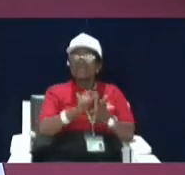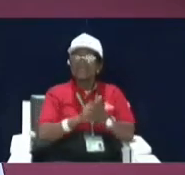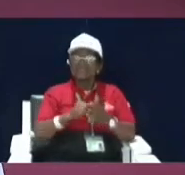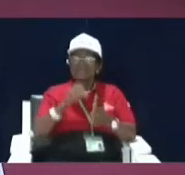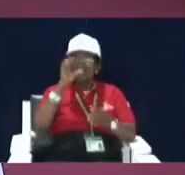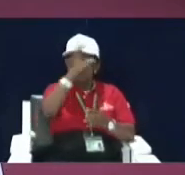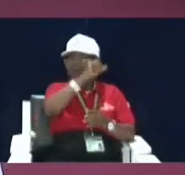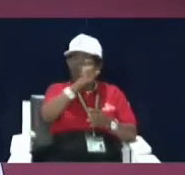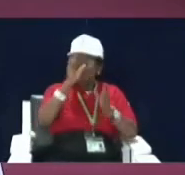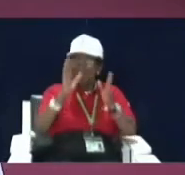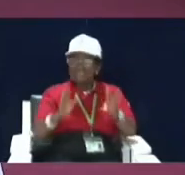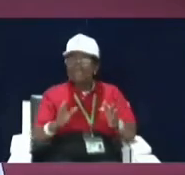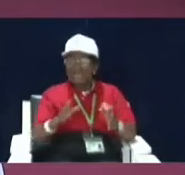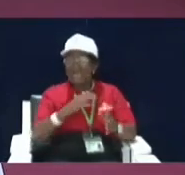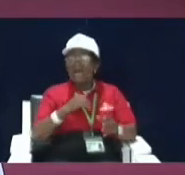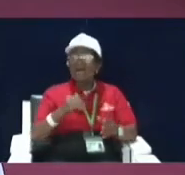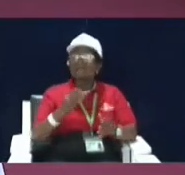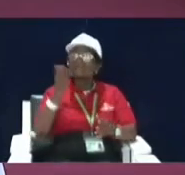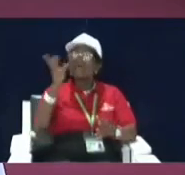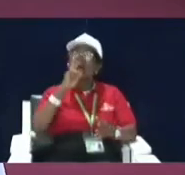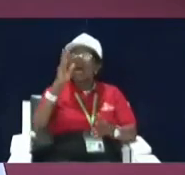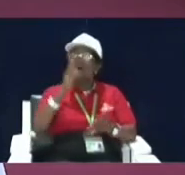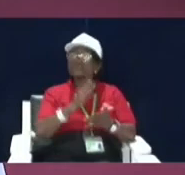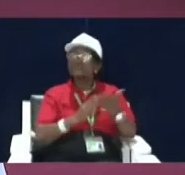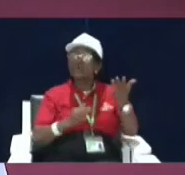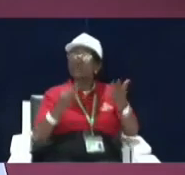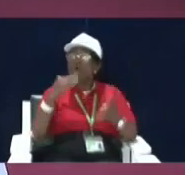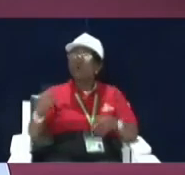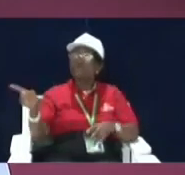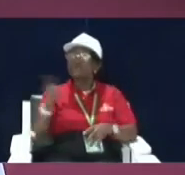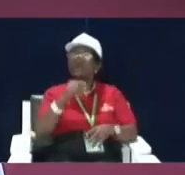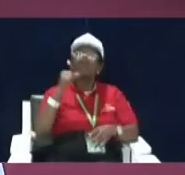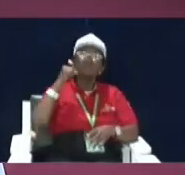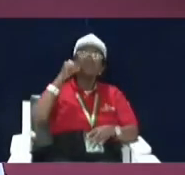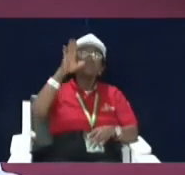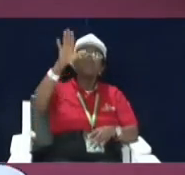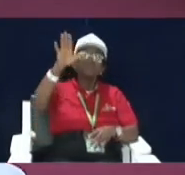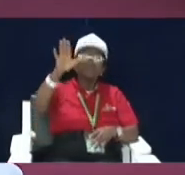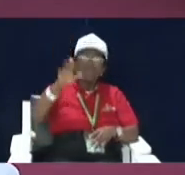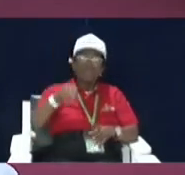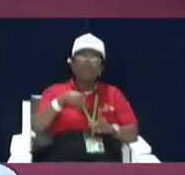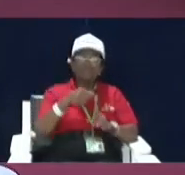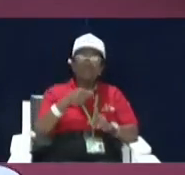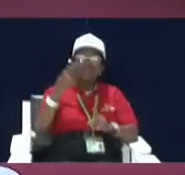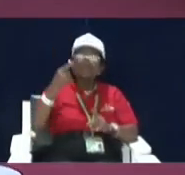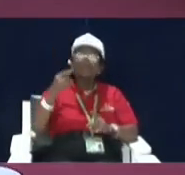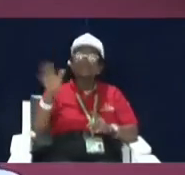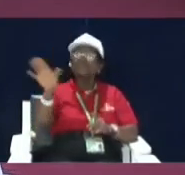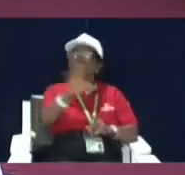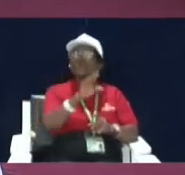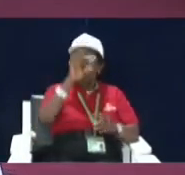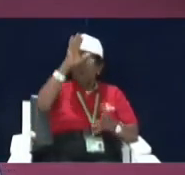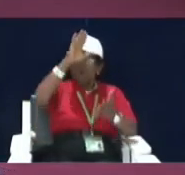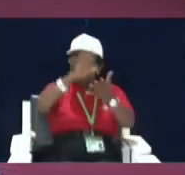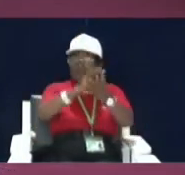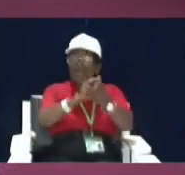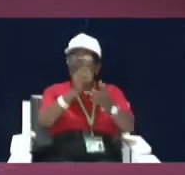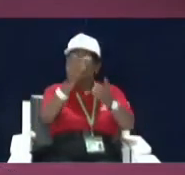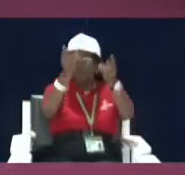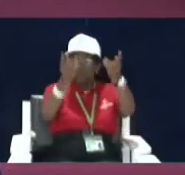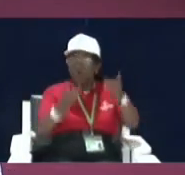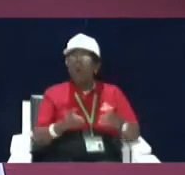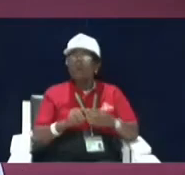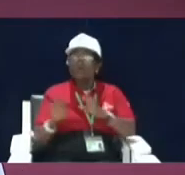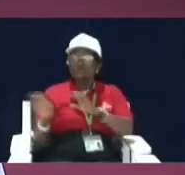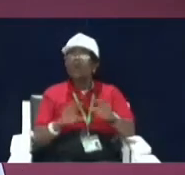There are some of you women, when your husband wants to do the work of God, you discourage